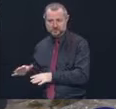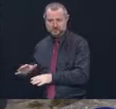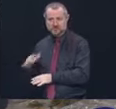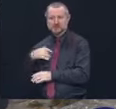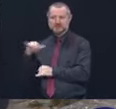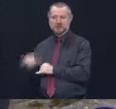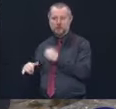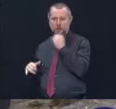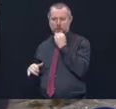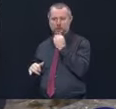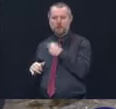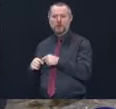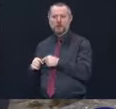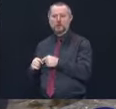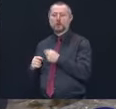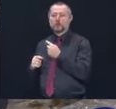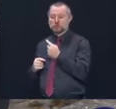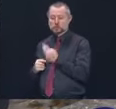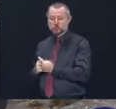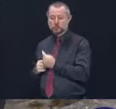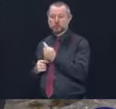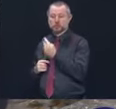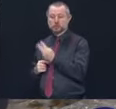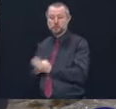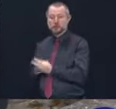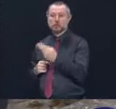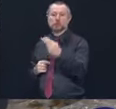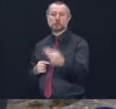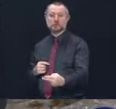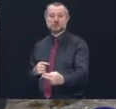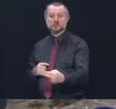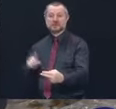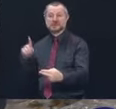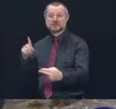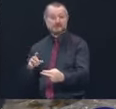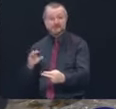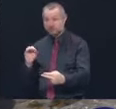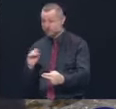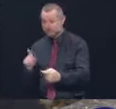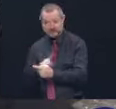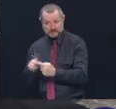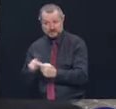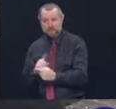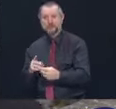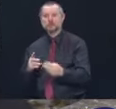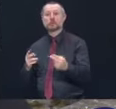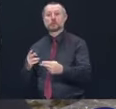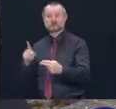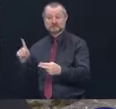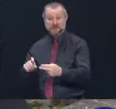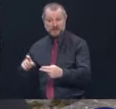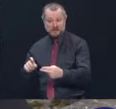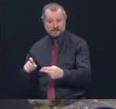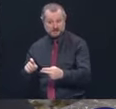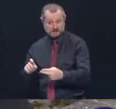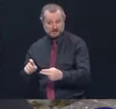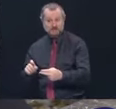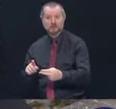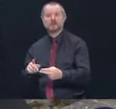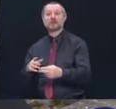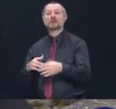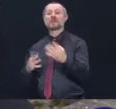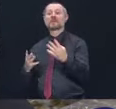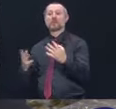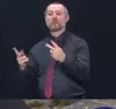until Thanksgiving, take a test. I didn't see anybody else for 3 days, have four people, which is within our